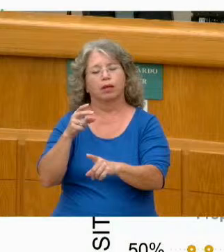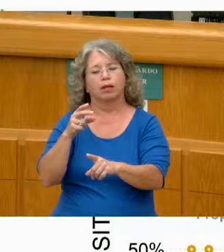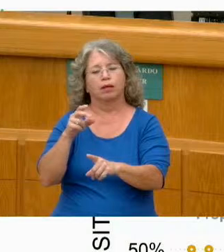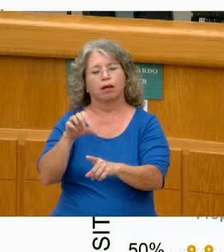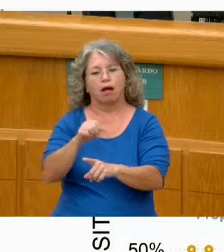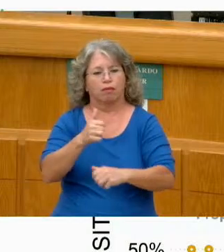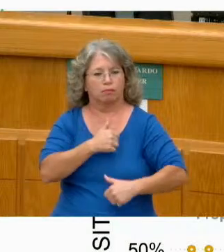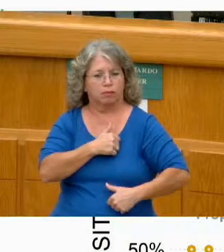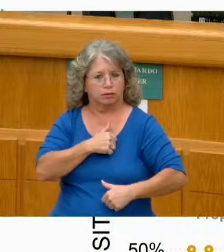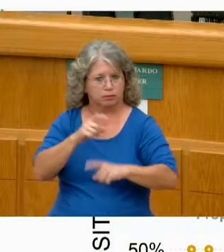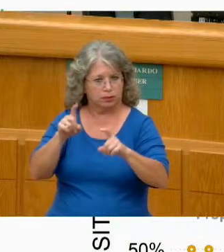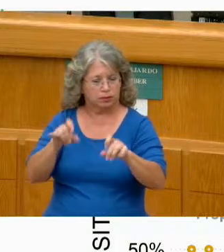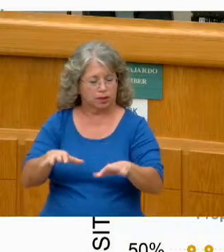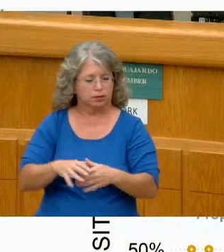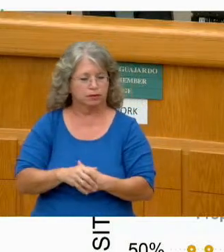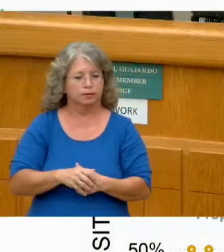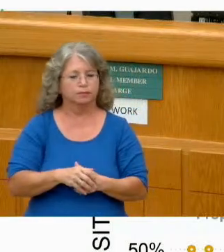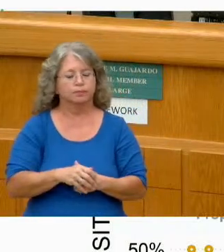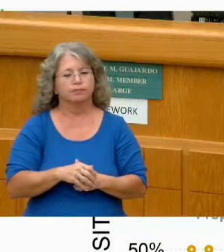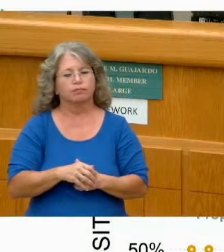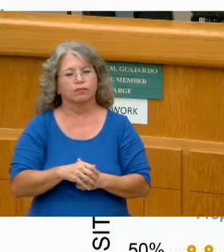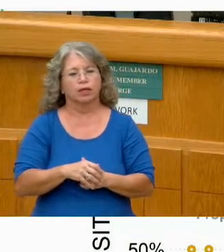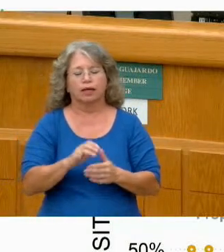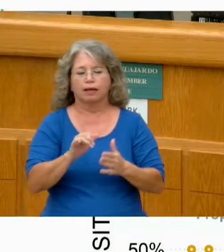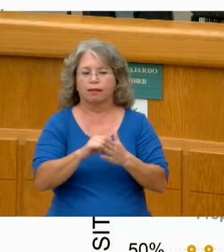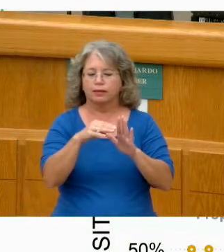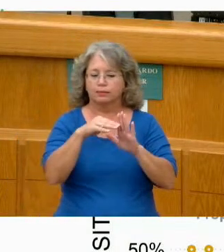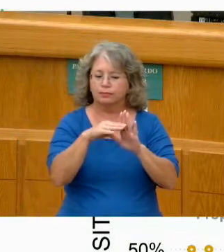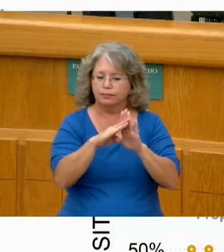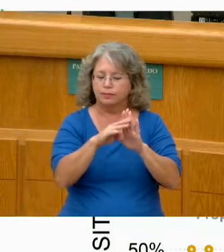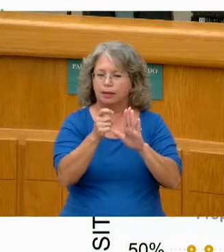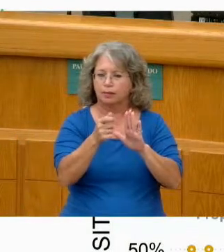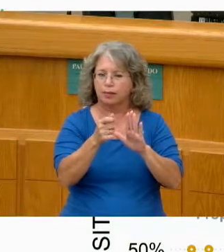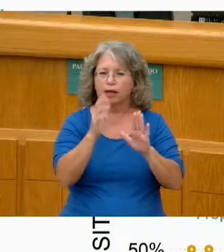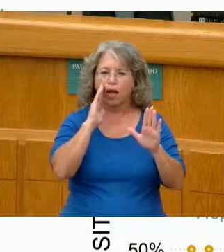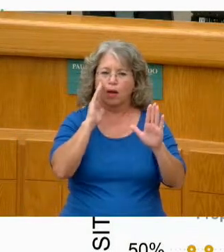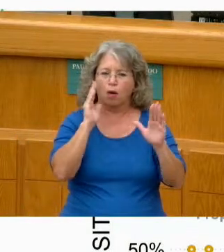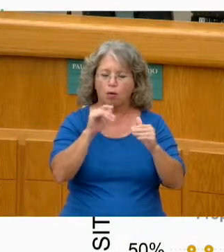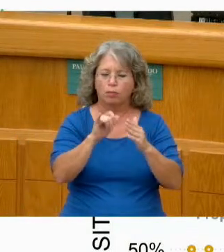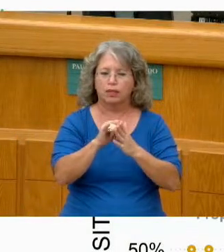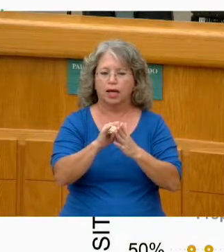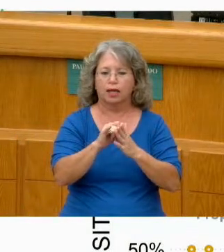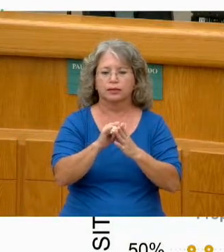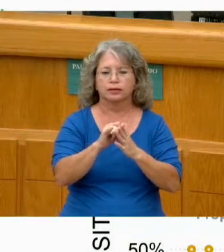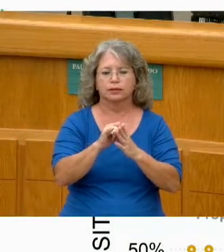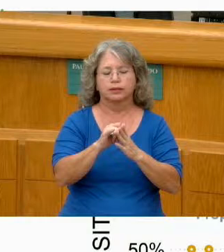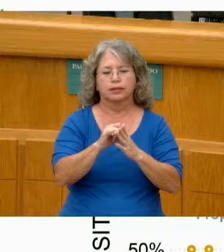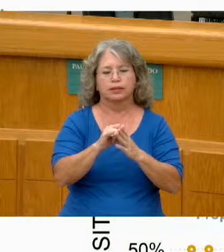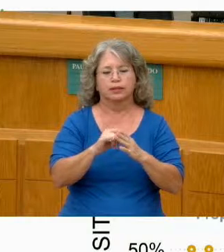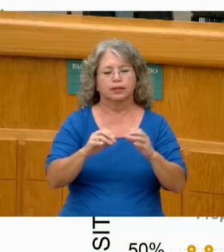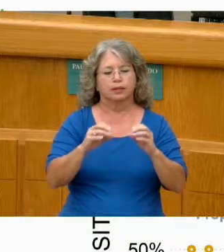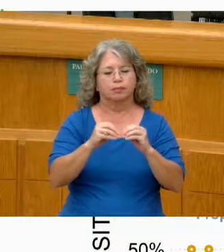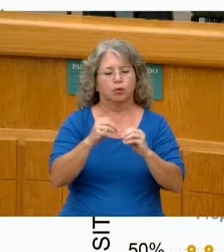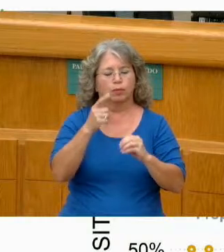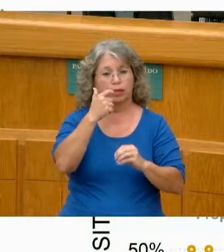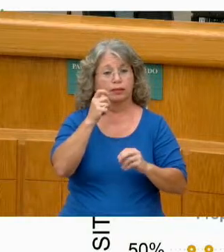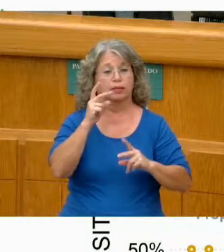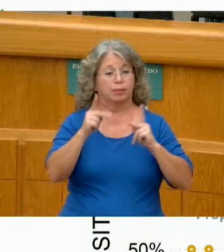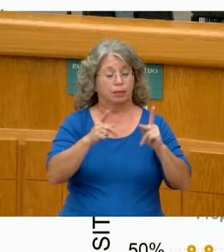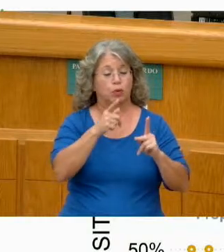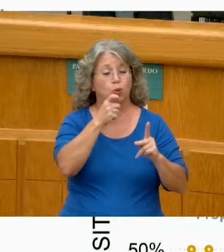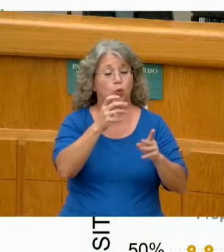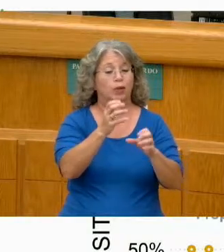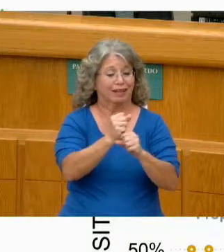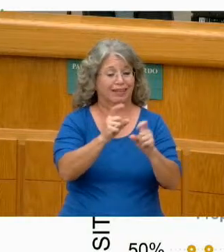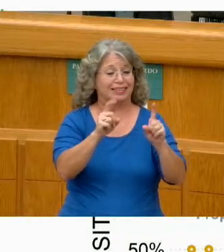not good news. And hopefully that's due to something more like the people who are choosing to